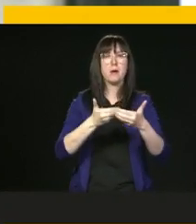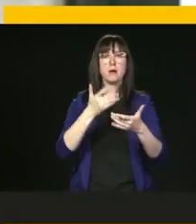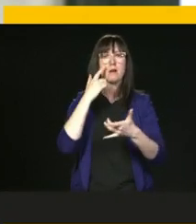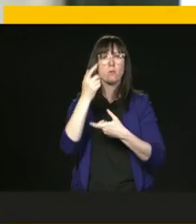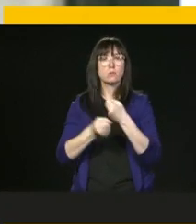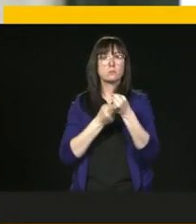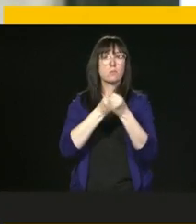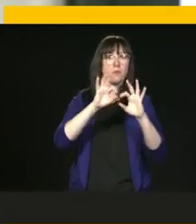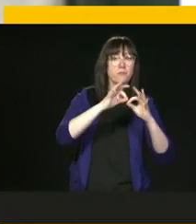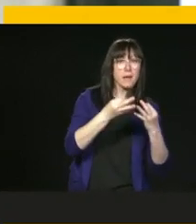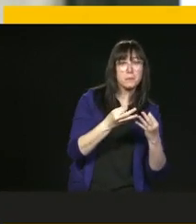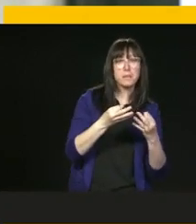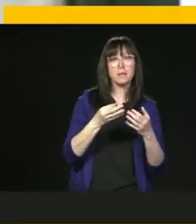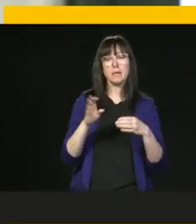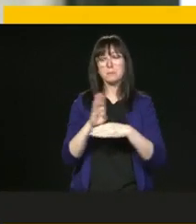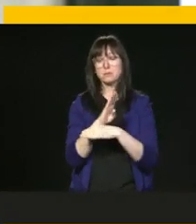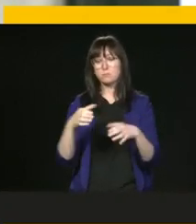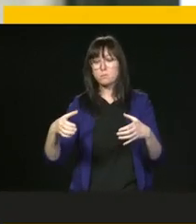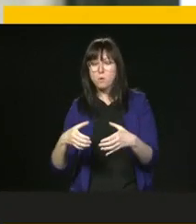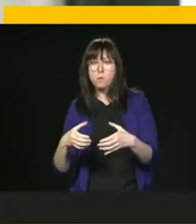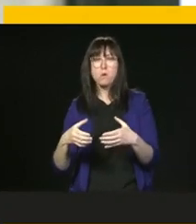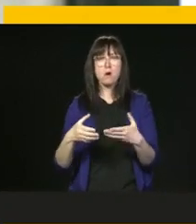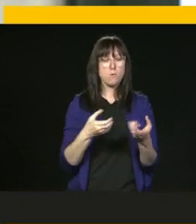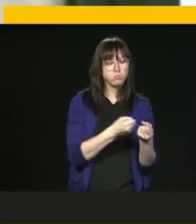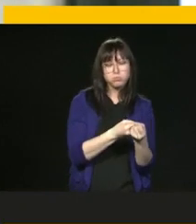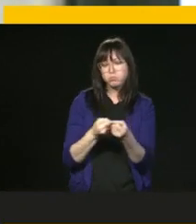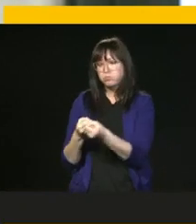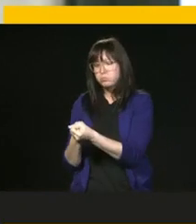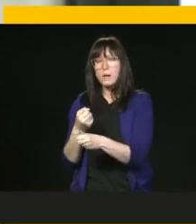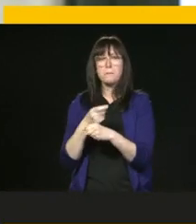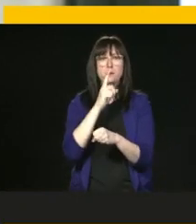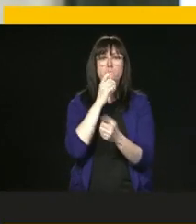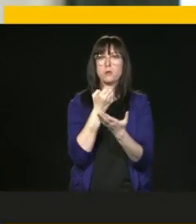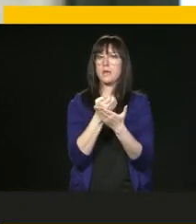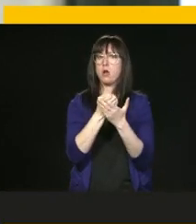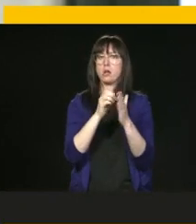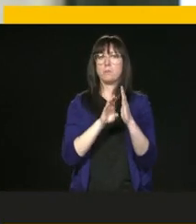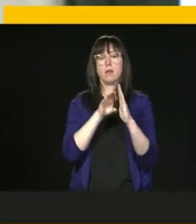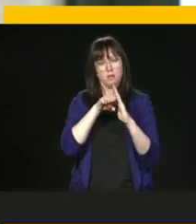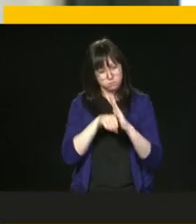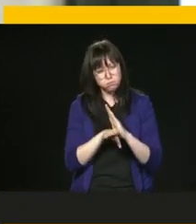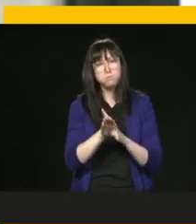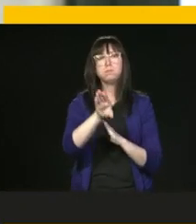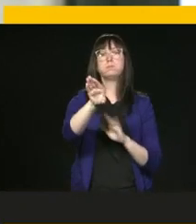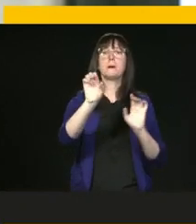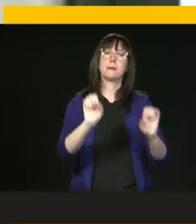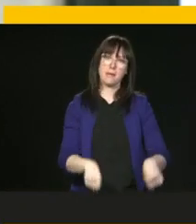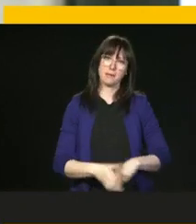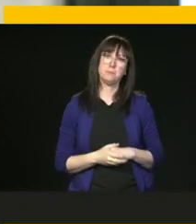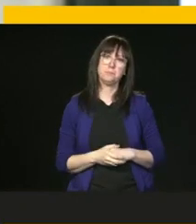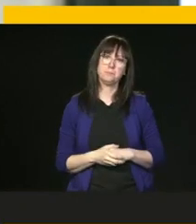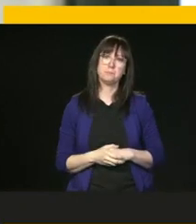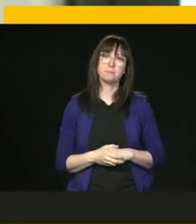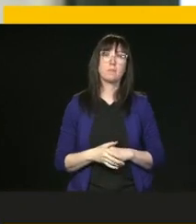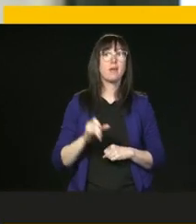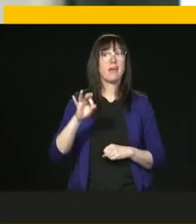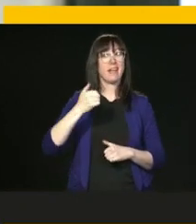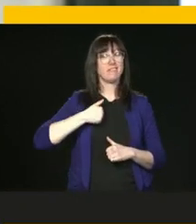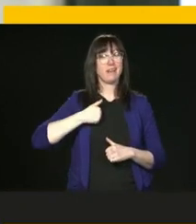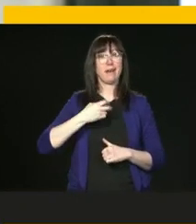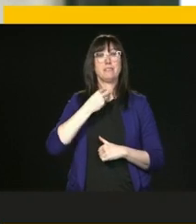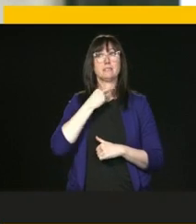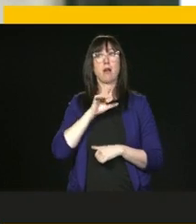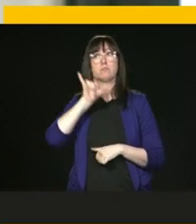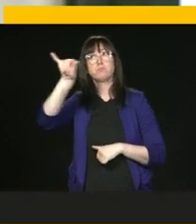support families and small businesses to ensure our economy rebounds. For Canadians stranded abroad,